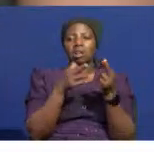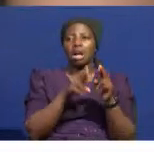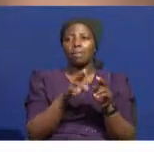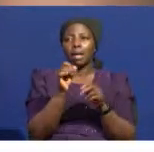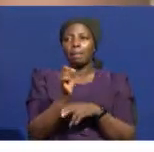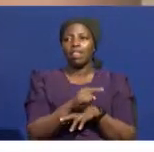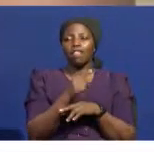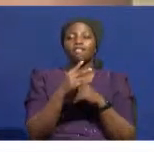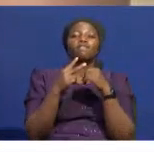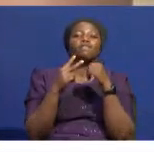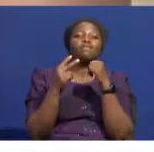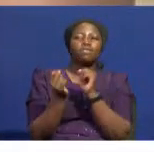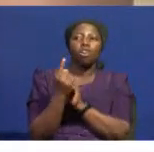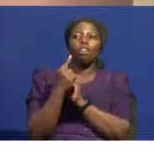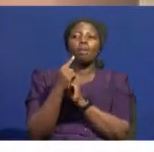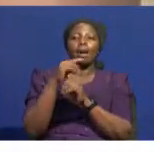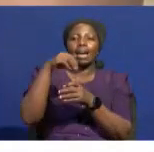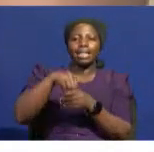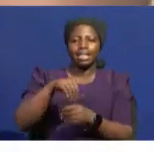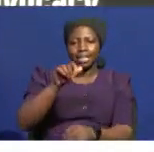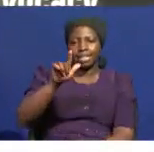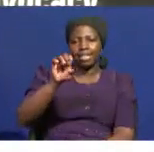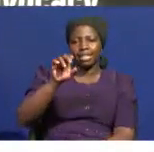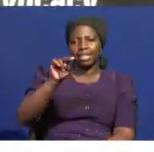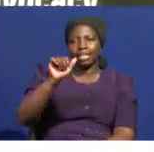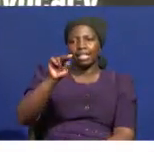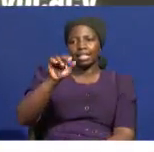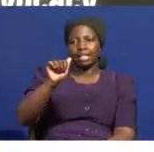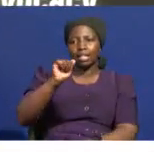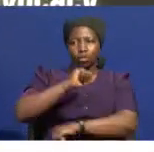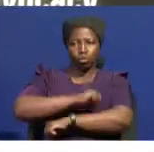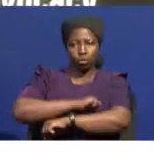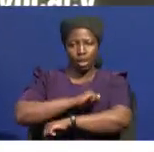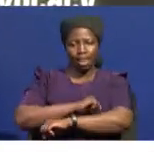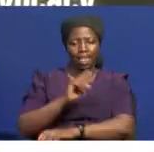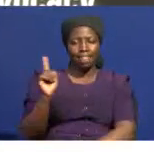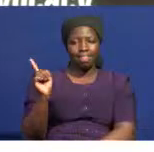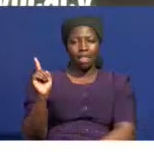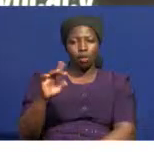November at the Lenana School in Nairobi County.